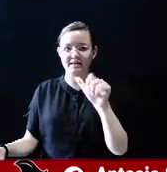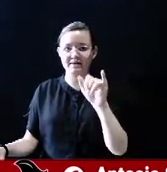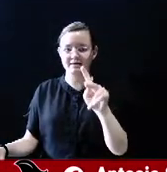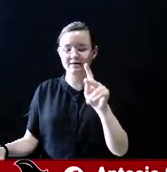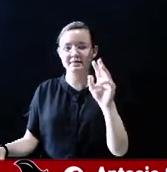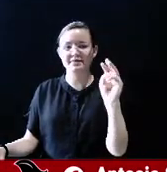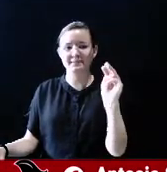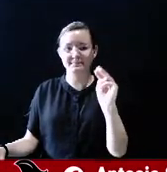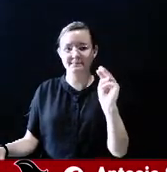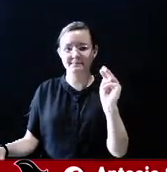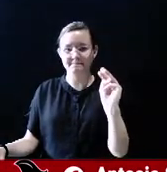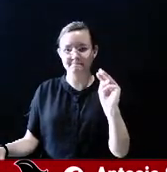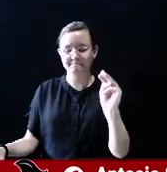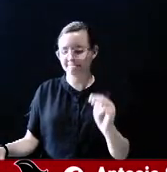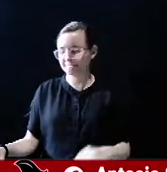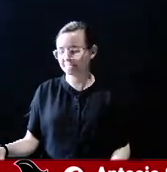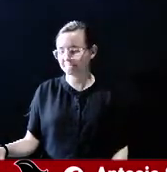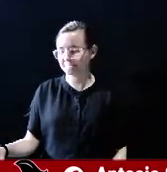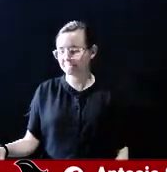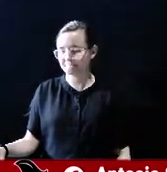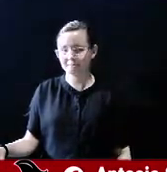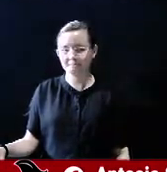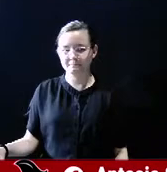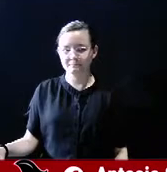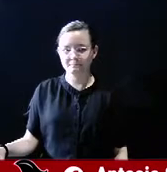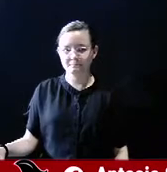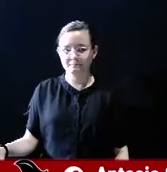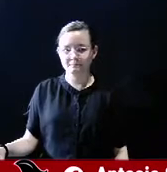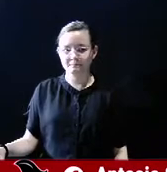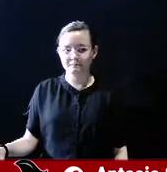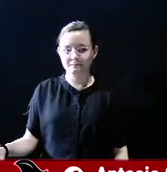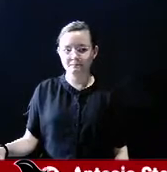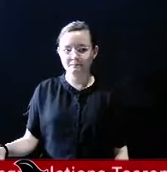Malik James Mustafa.